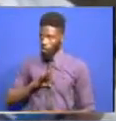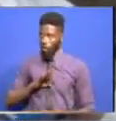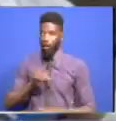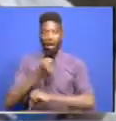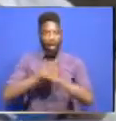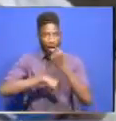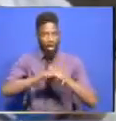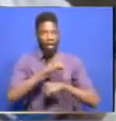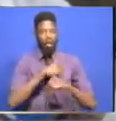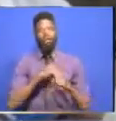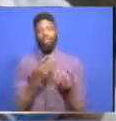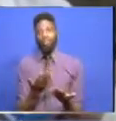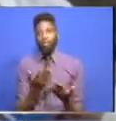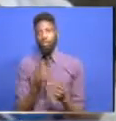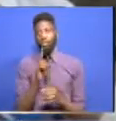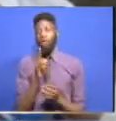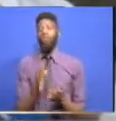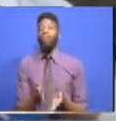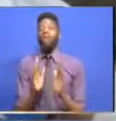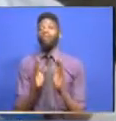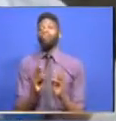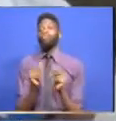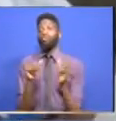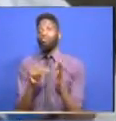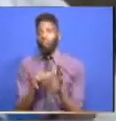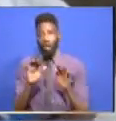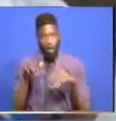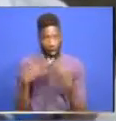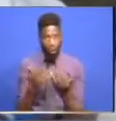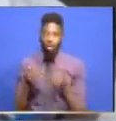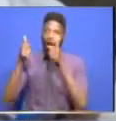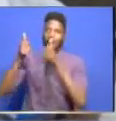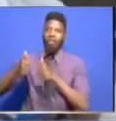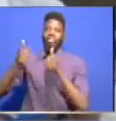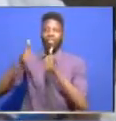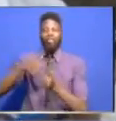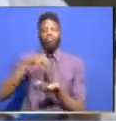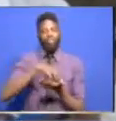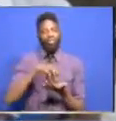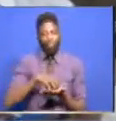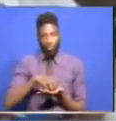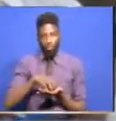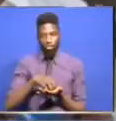One way of resolving issues like this is by advertising those positions